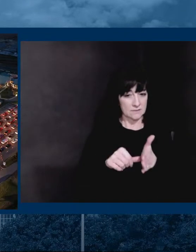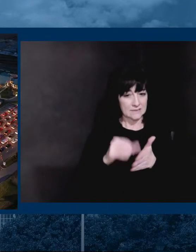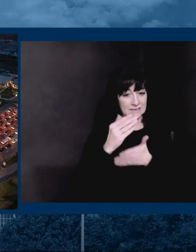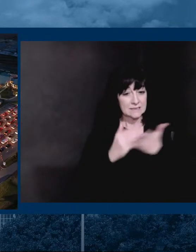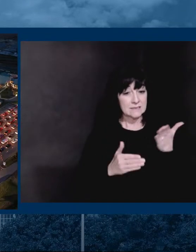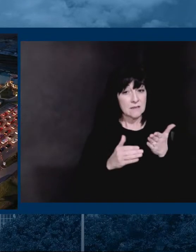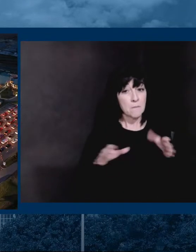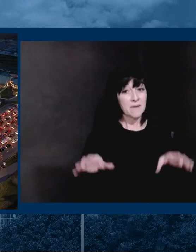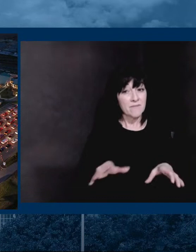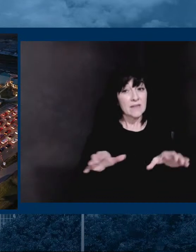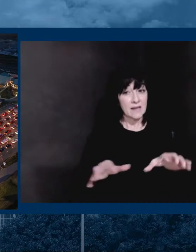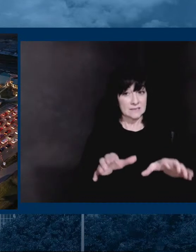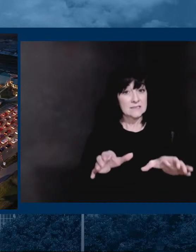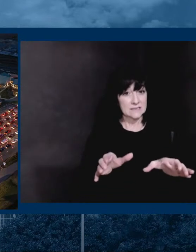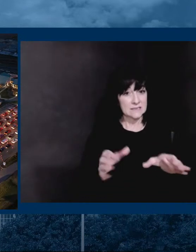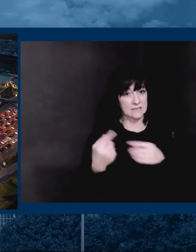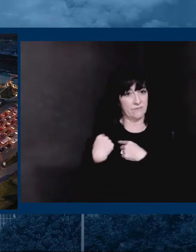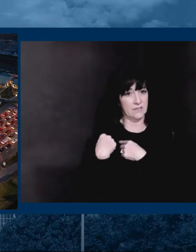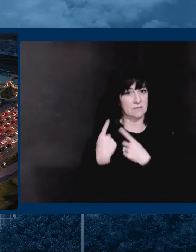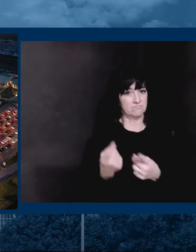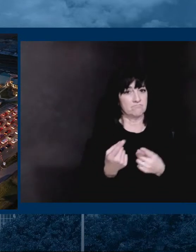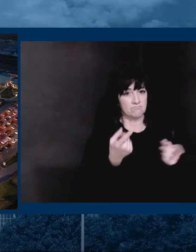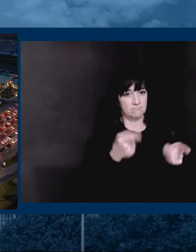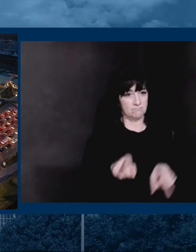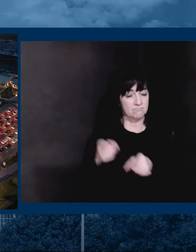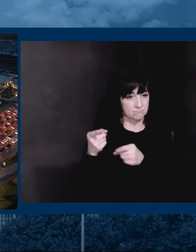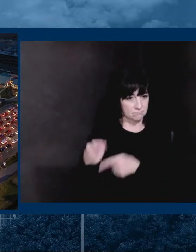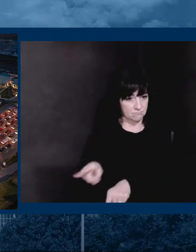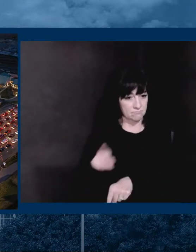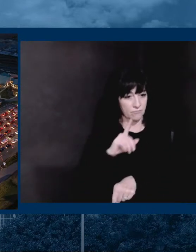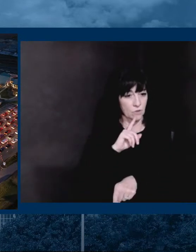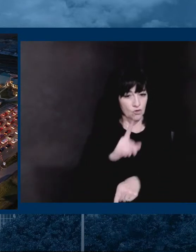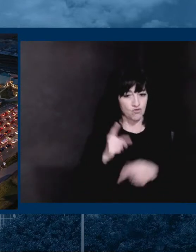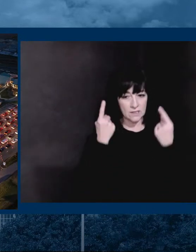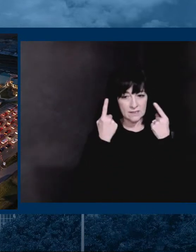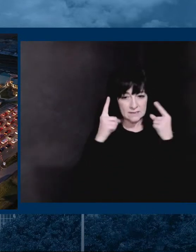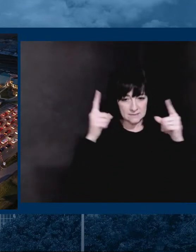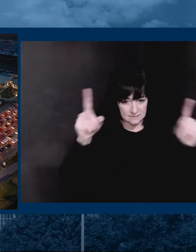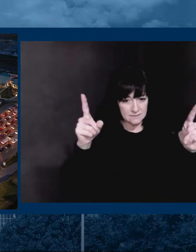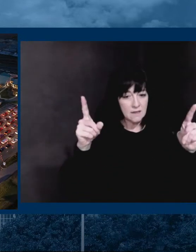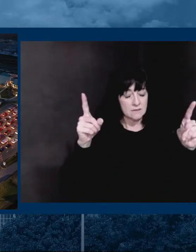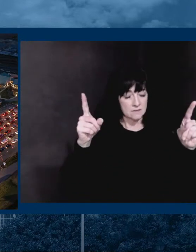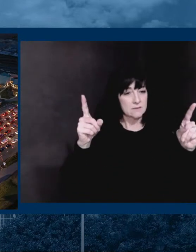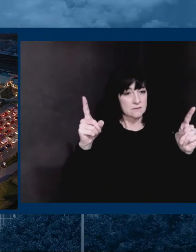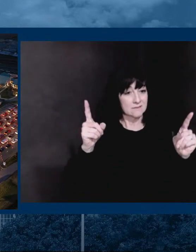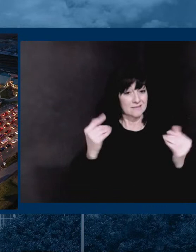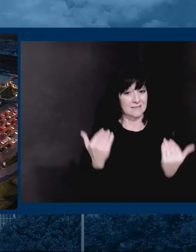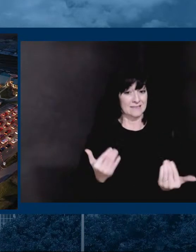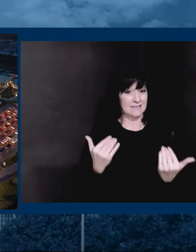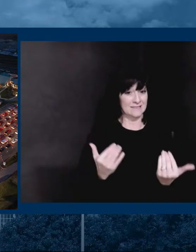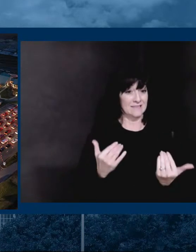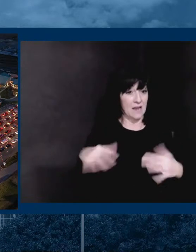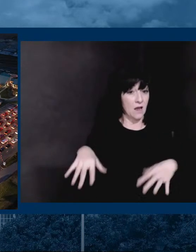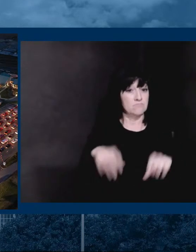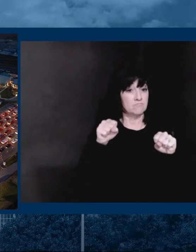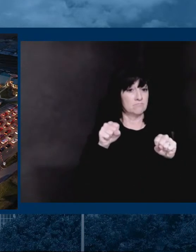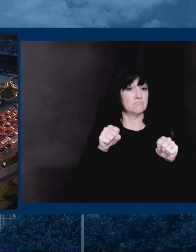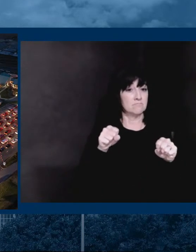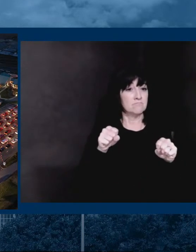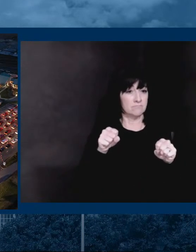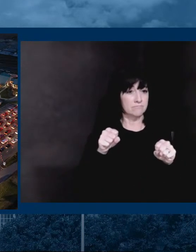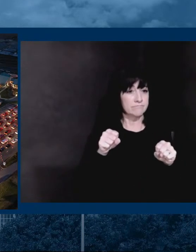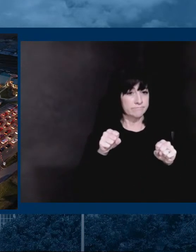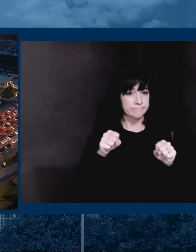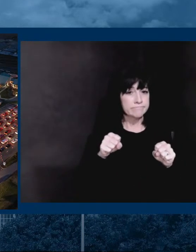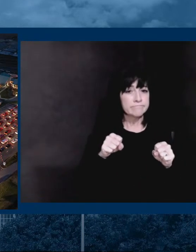been going on, which have been a real success with a lot of good lessons learned for us. We've held now multiple events at